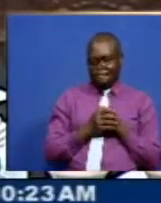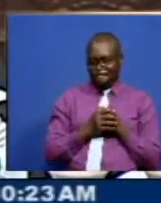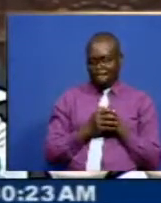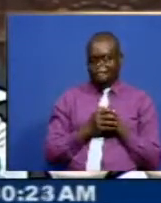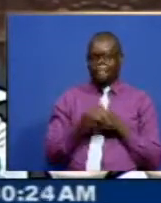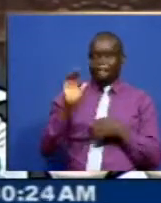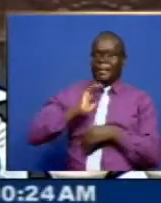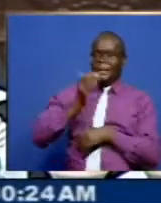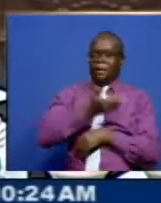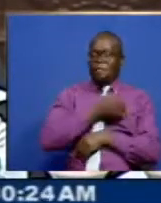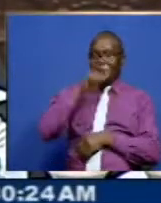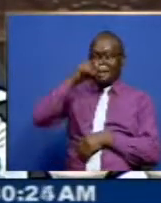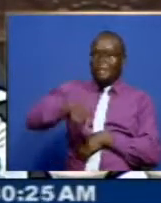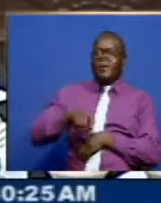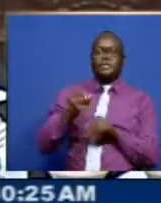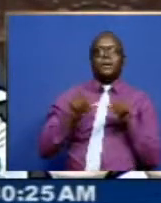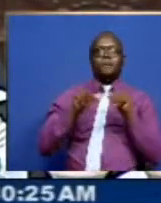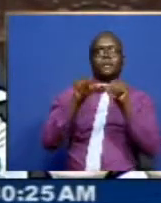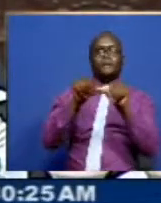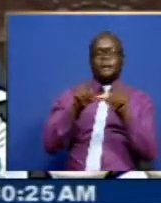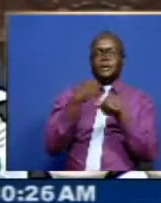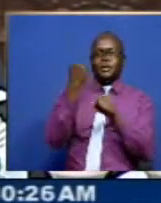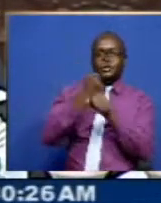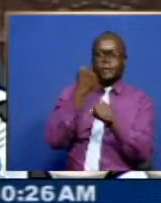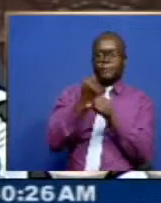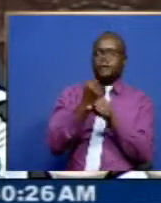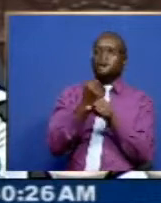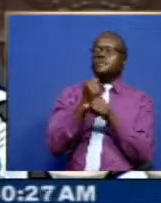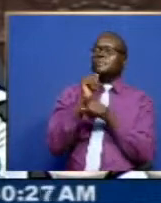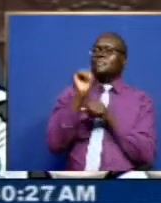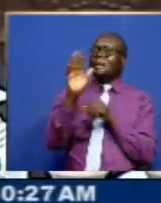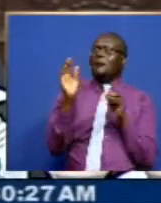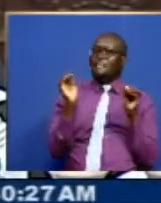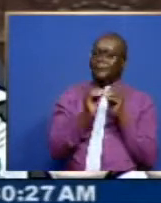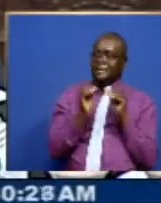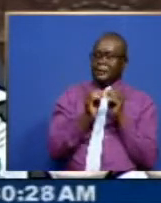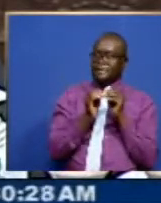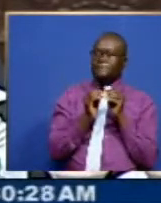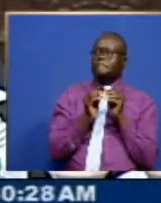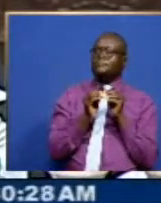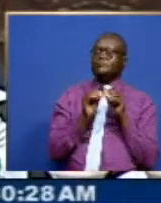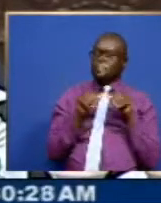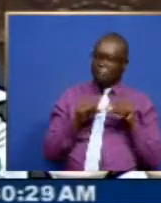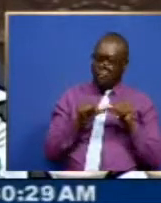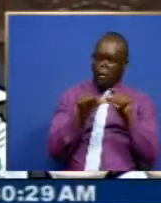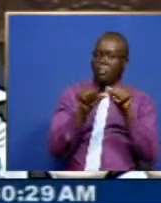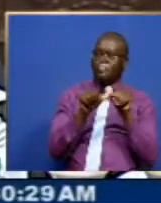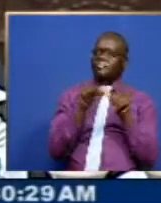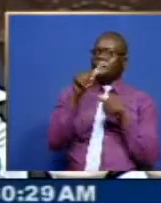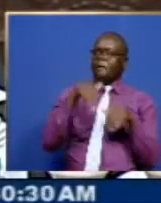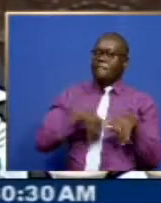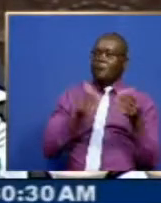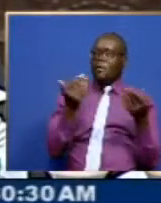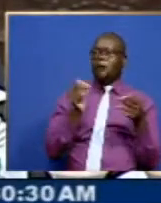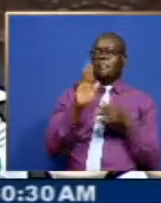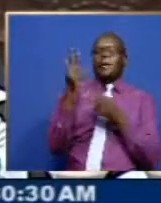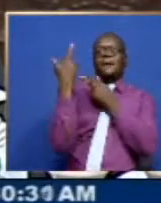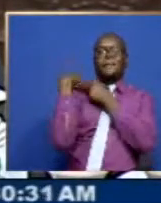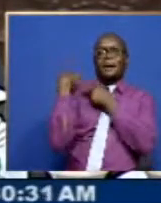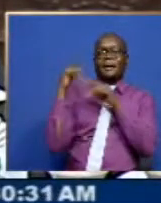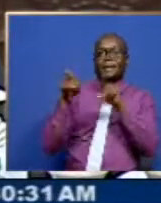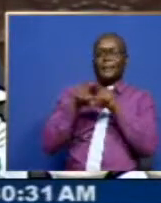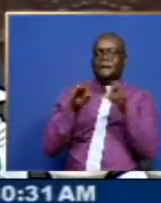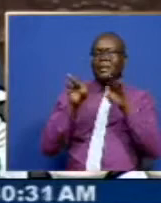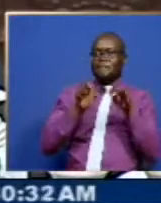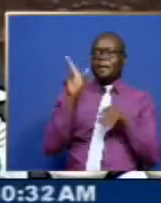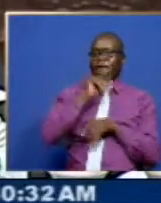The committee shall therefore proceed to conduct the hearing and attended proceedings in line with its mandate as set out